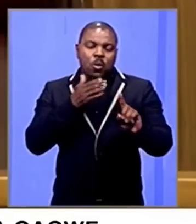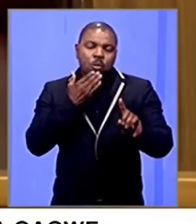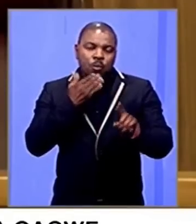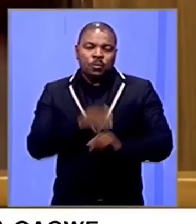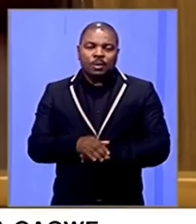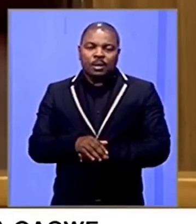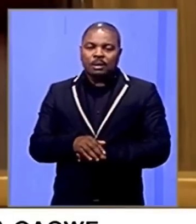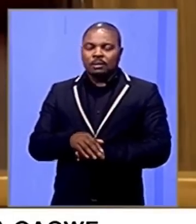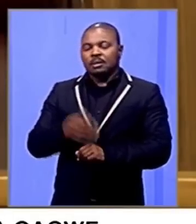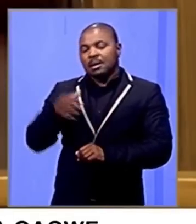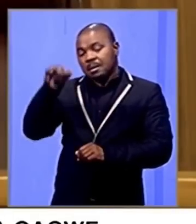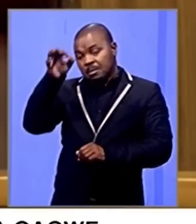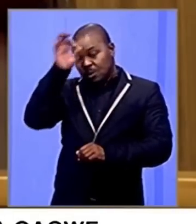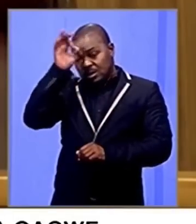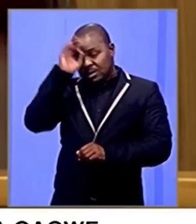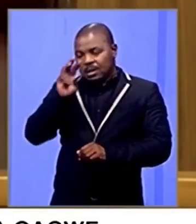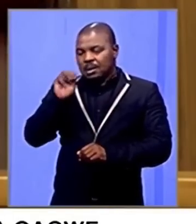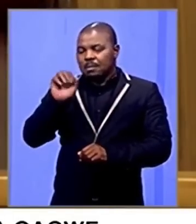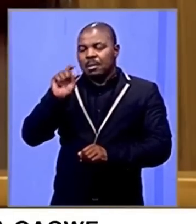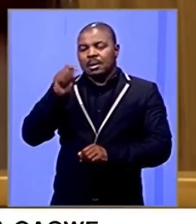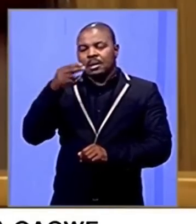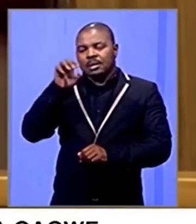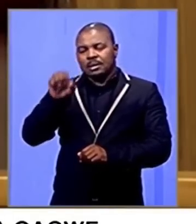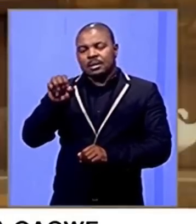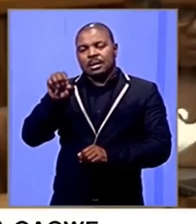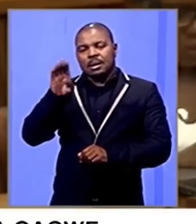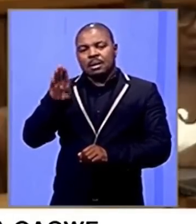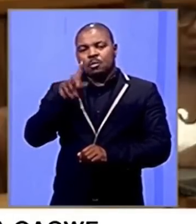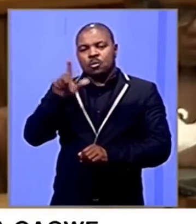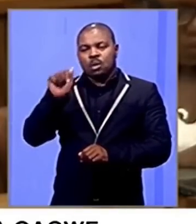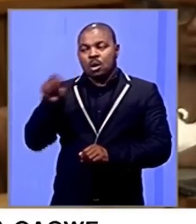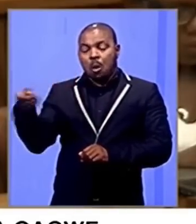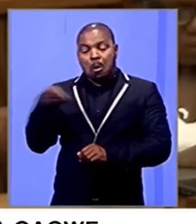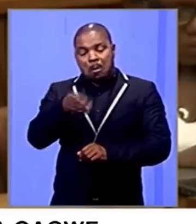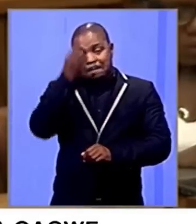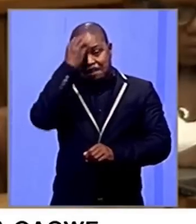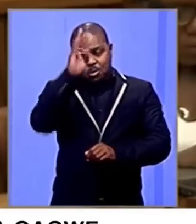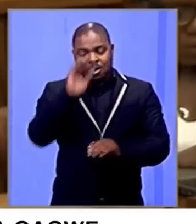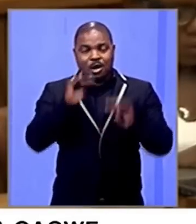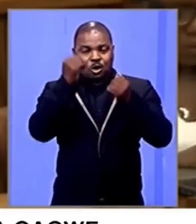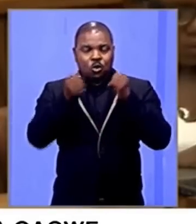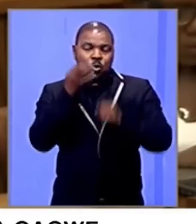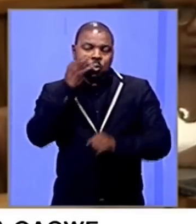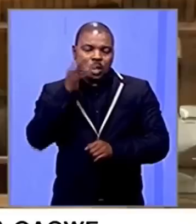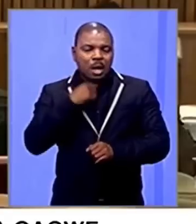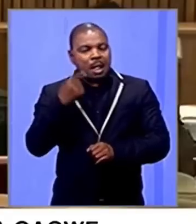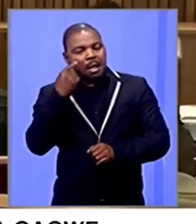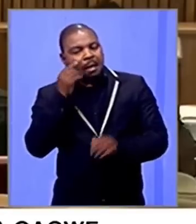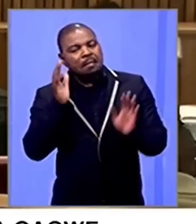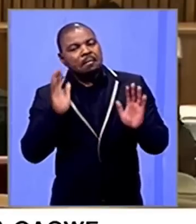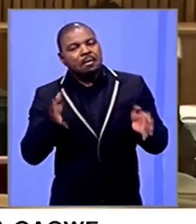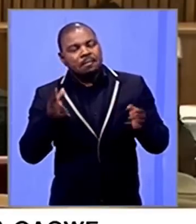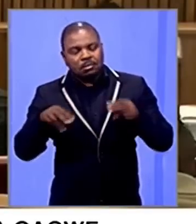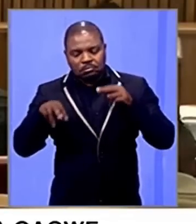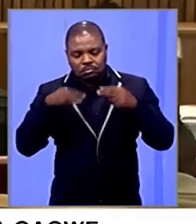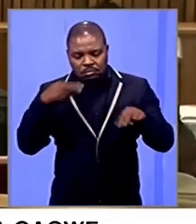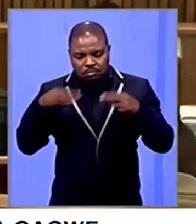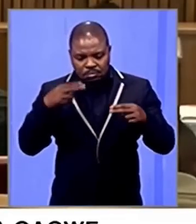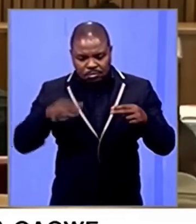Sarsanta Timothy Matebula o boleletse kgotlatshekelo kwa Pretoria gore o bone marothodi a madi kwa phapusing ya go jela